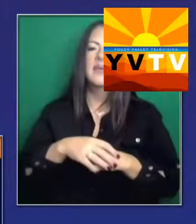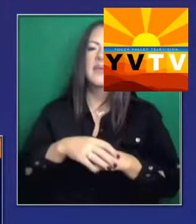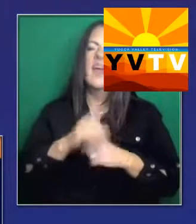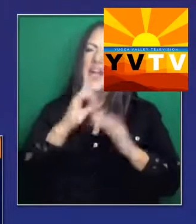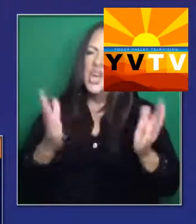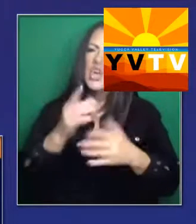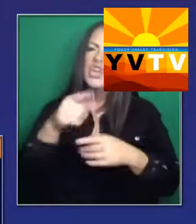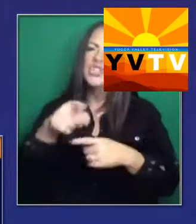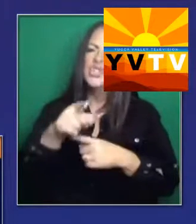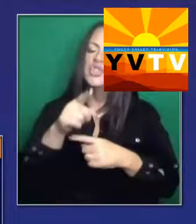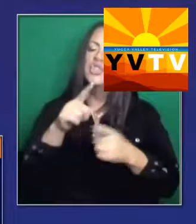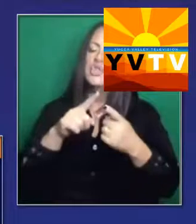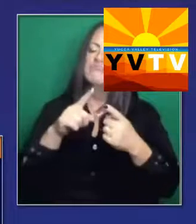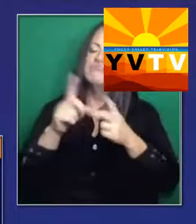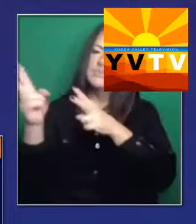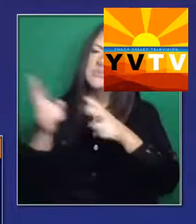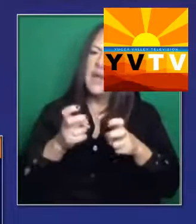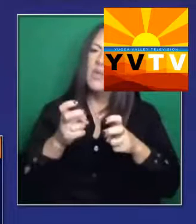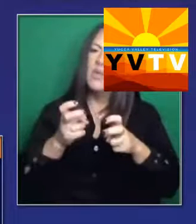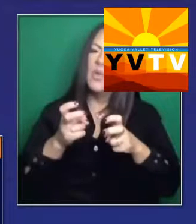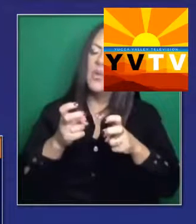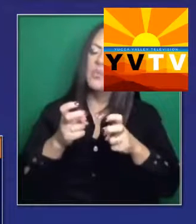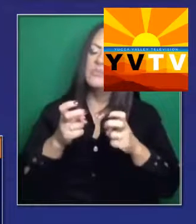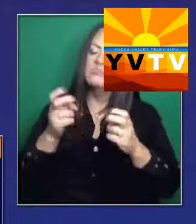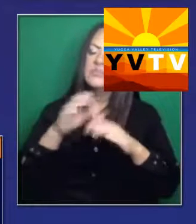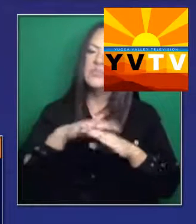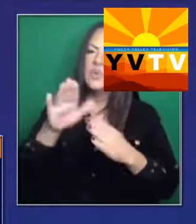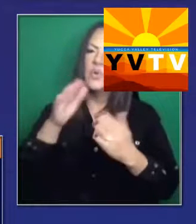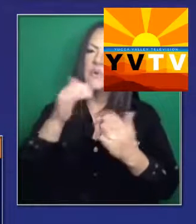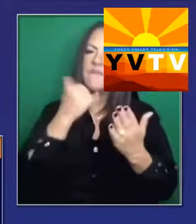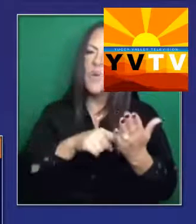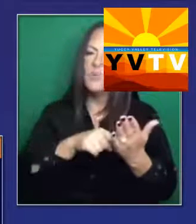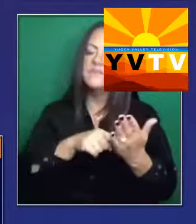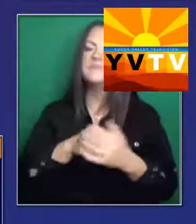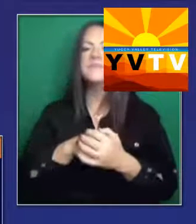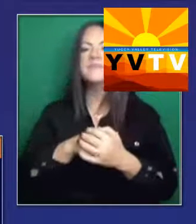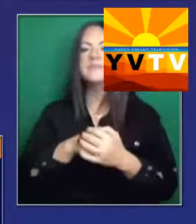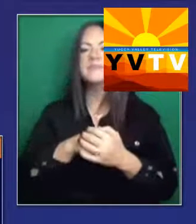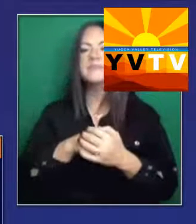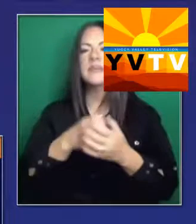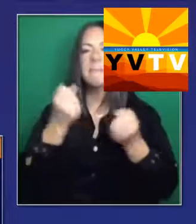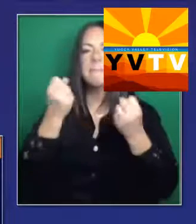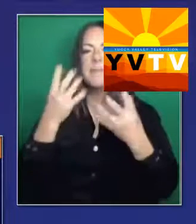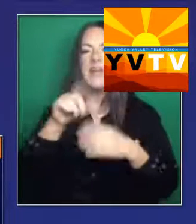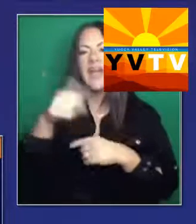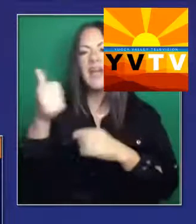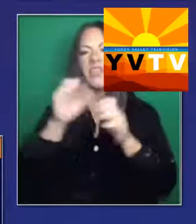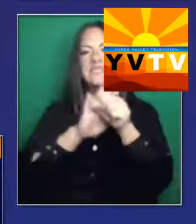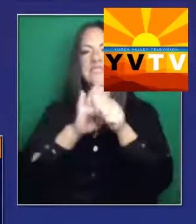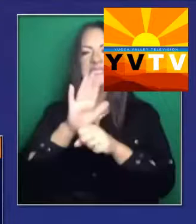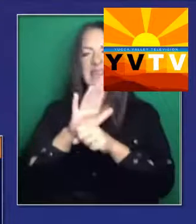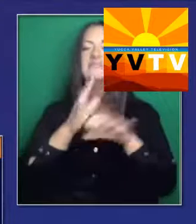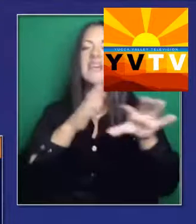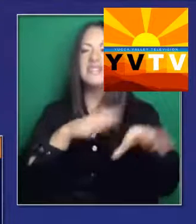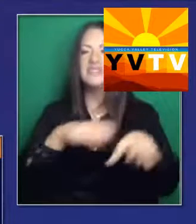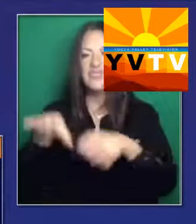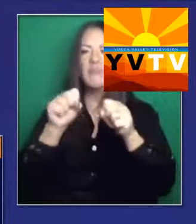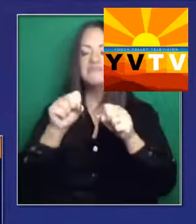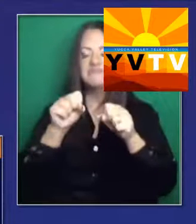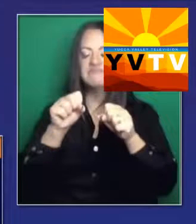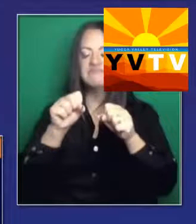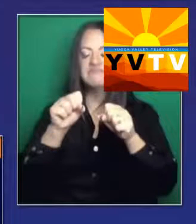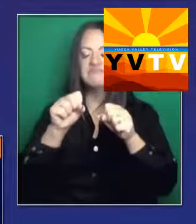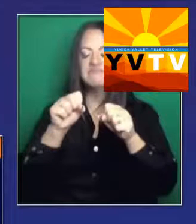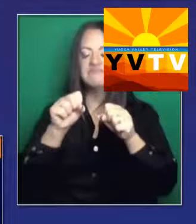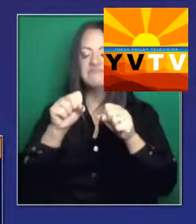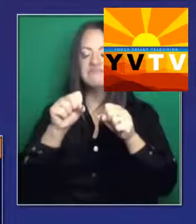roughly 20% of the state has already adopted it, or at least utilized it and downloaded it, and encourage you to consider the same. Again, go to Google Play